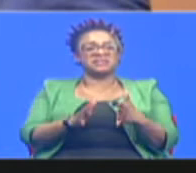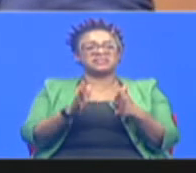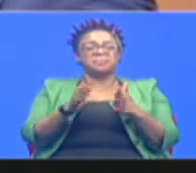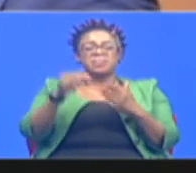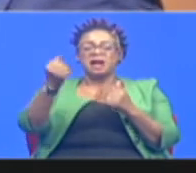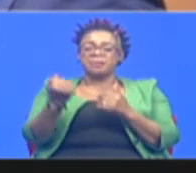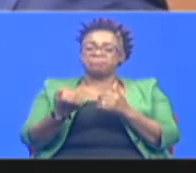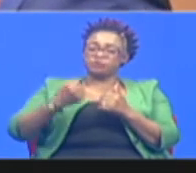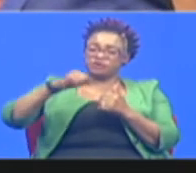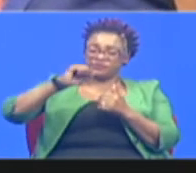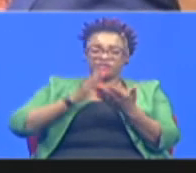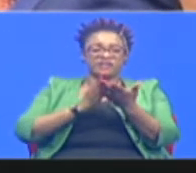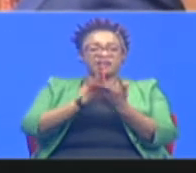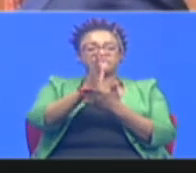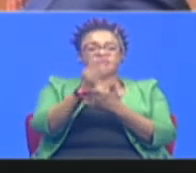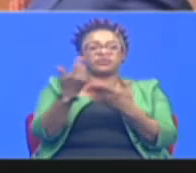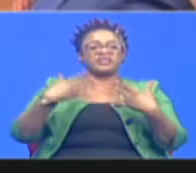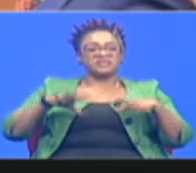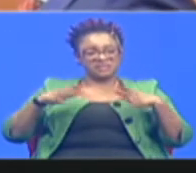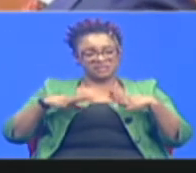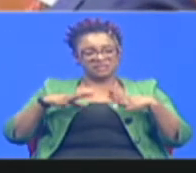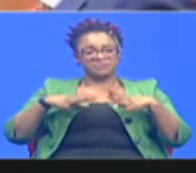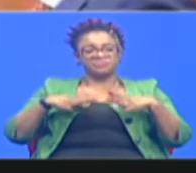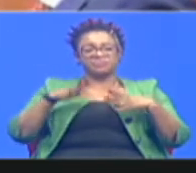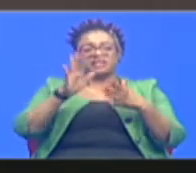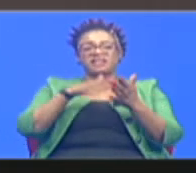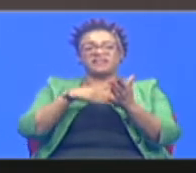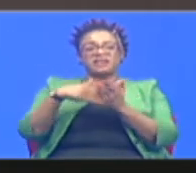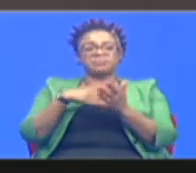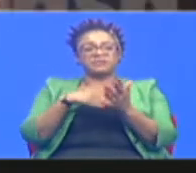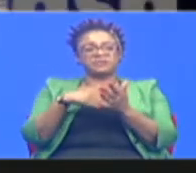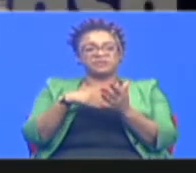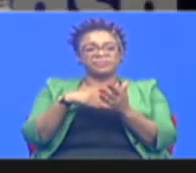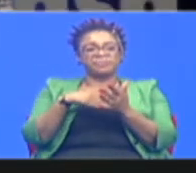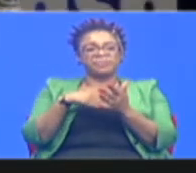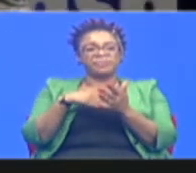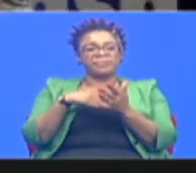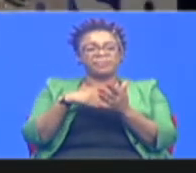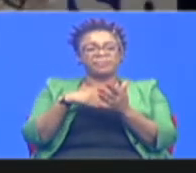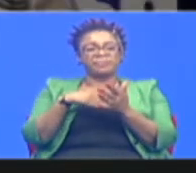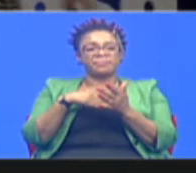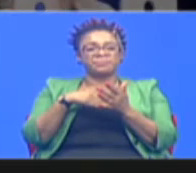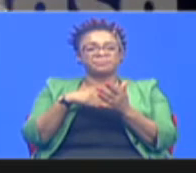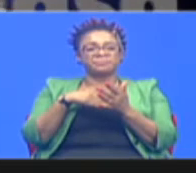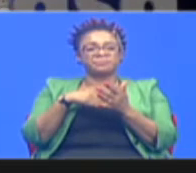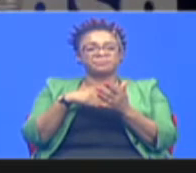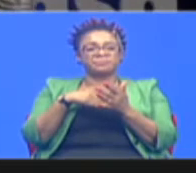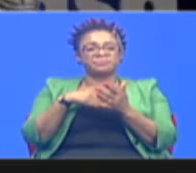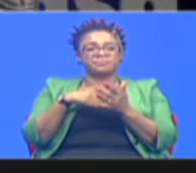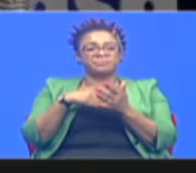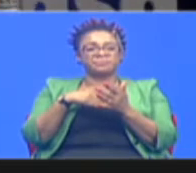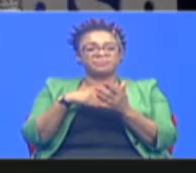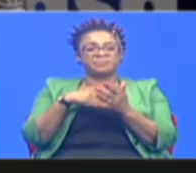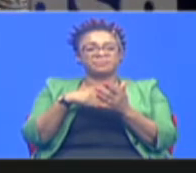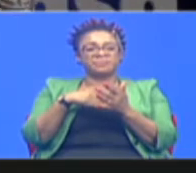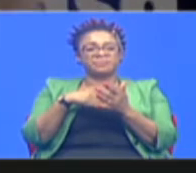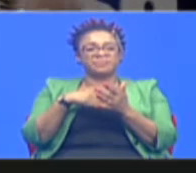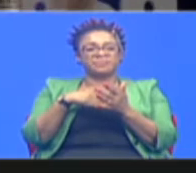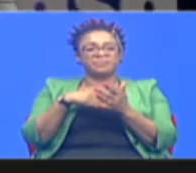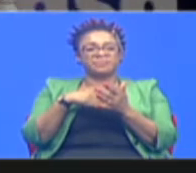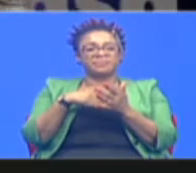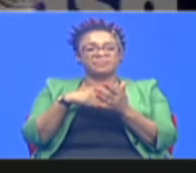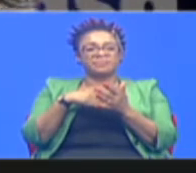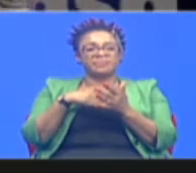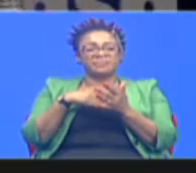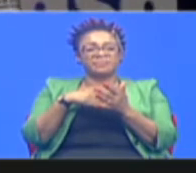of the rights of citizens in their vulnerability. My boys are dying because they lost hope. My boys are dying because their mind is at war. My